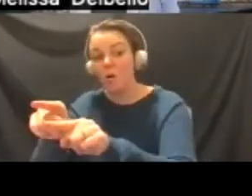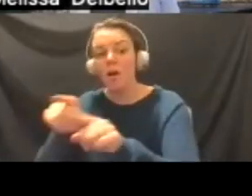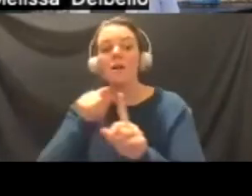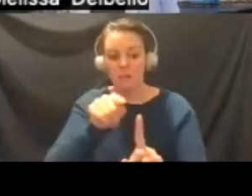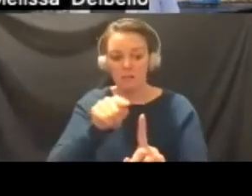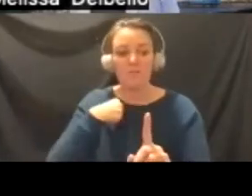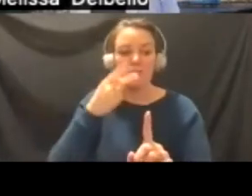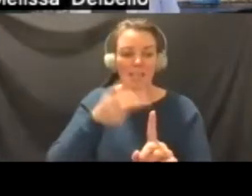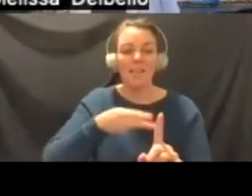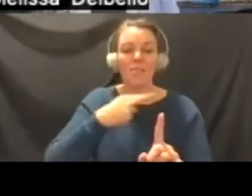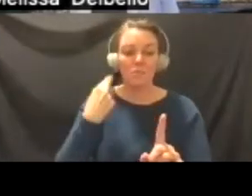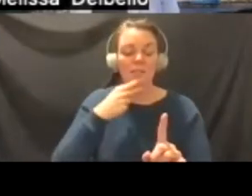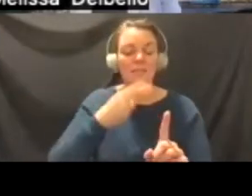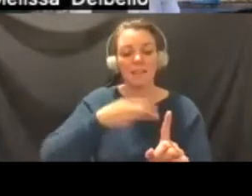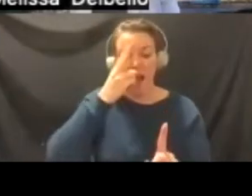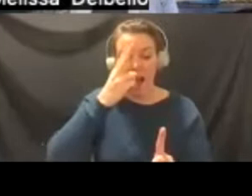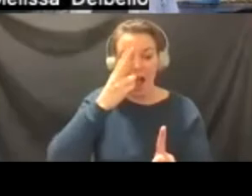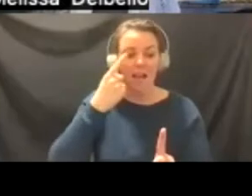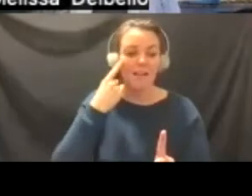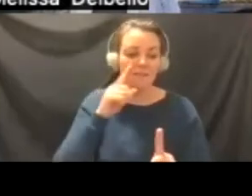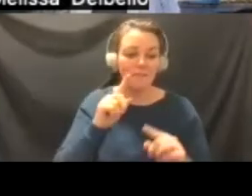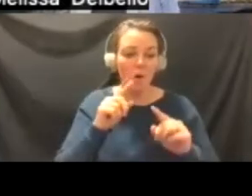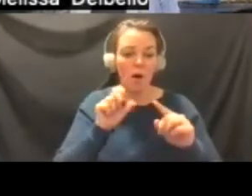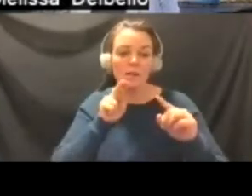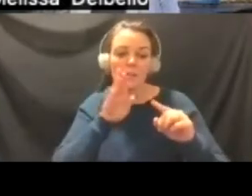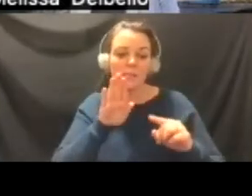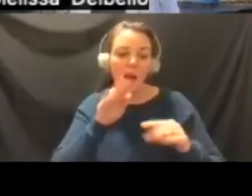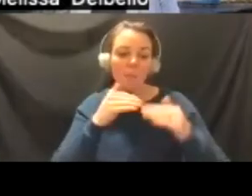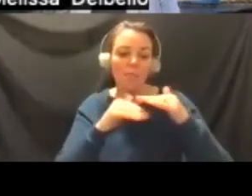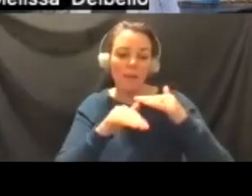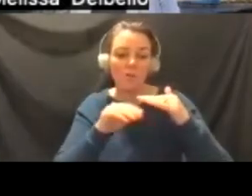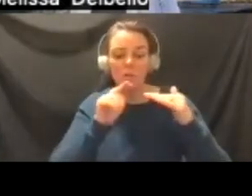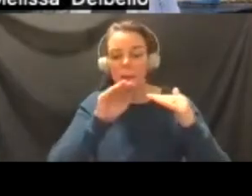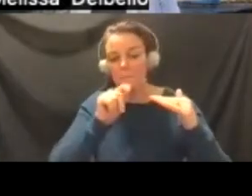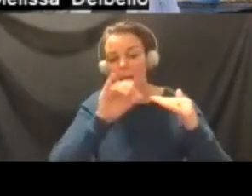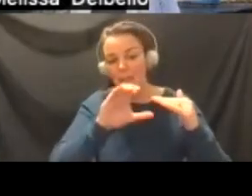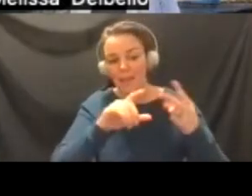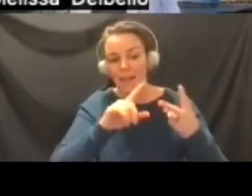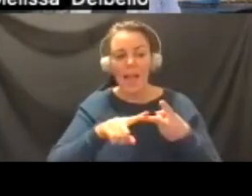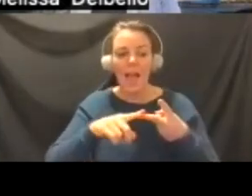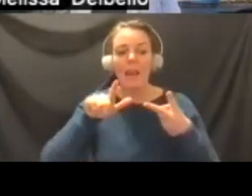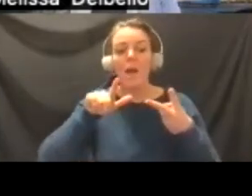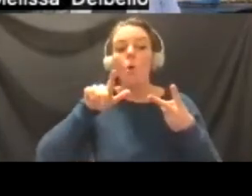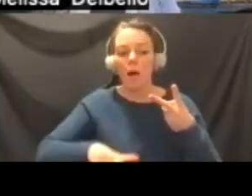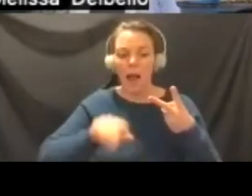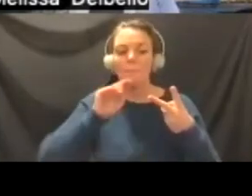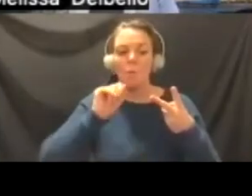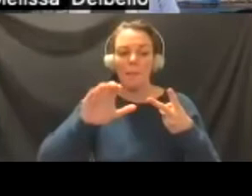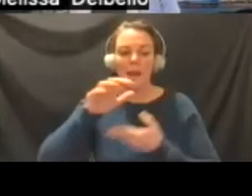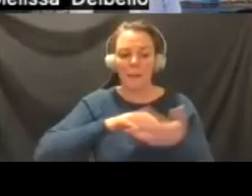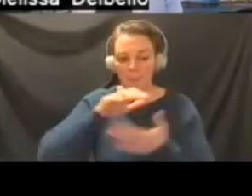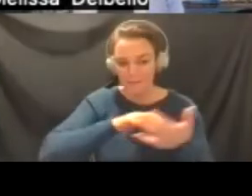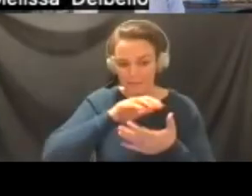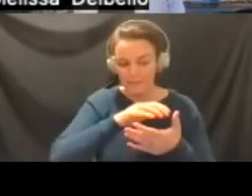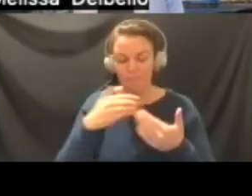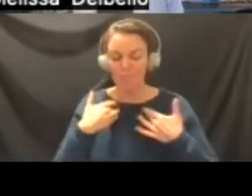is high of subthreshold manic symptoms and hypomanic mixed episodes. Again, depression